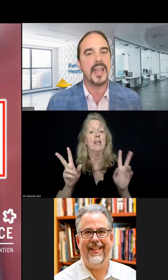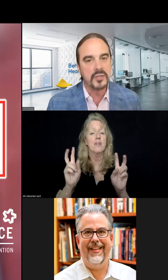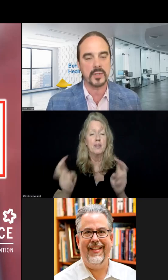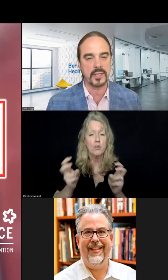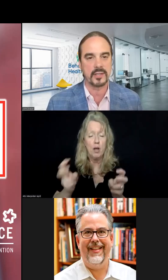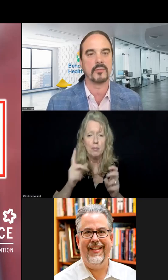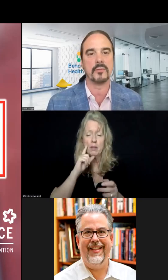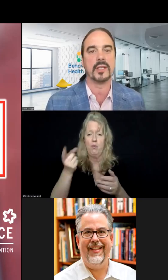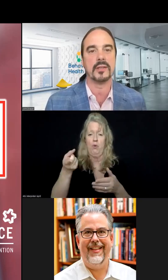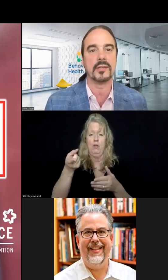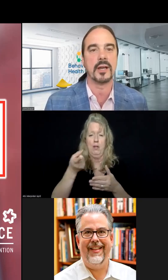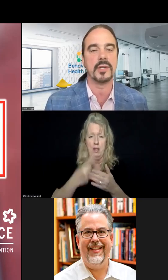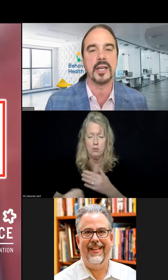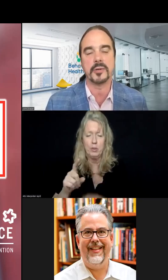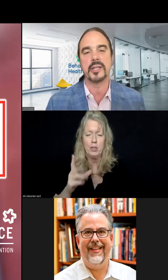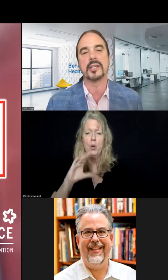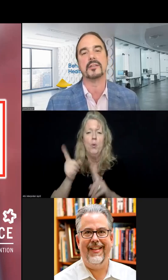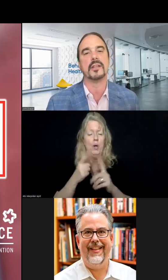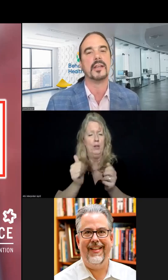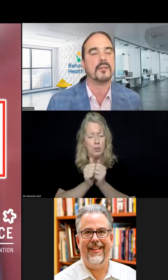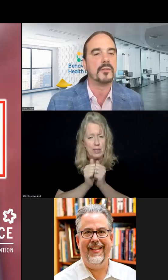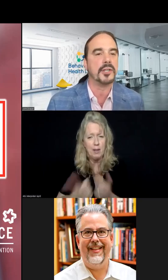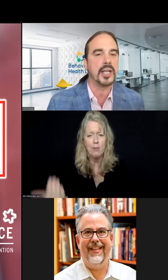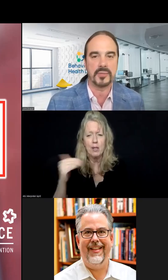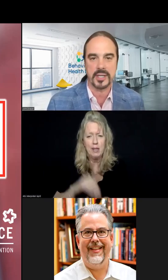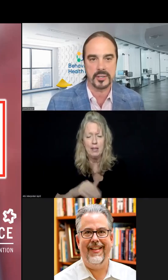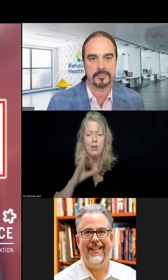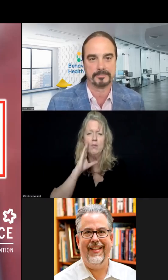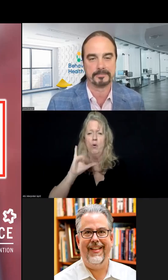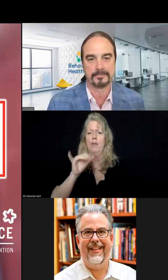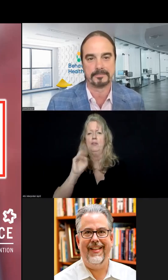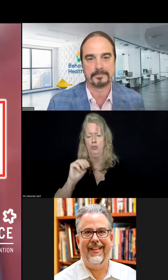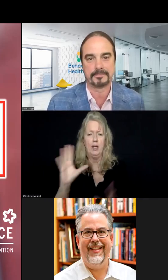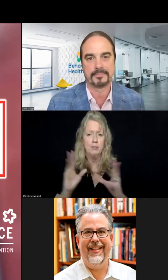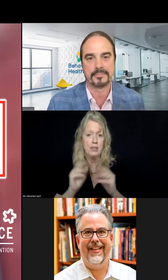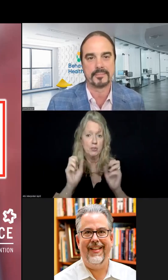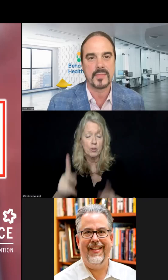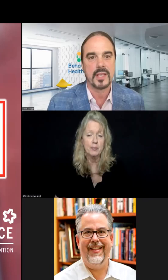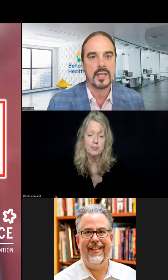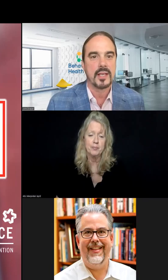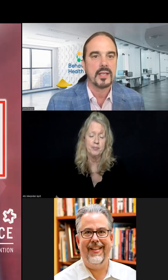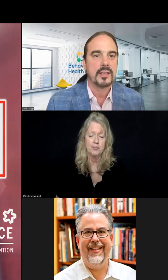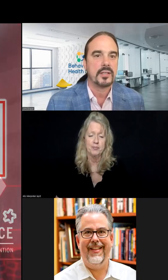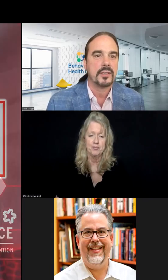for next week when we come together again for the jam session.